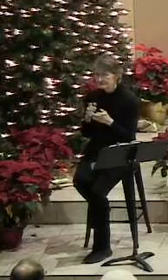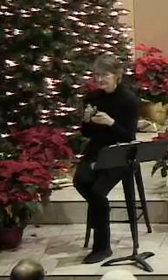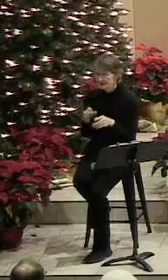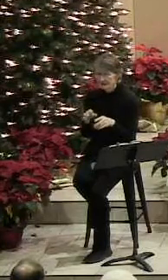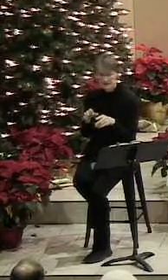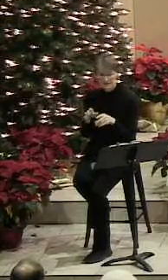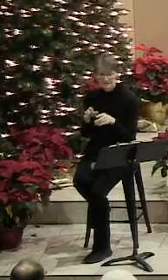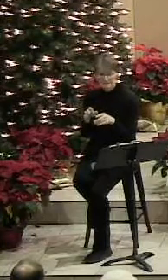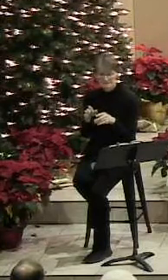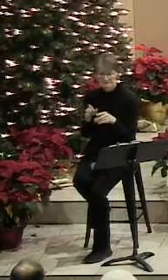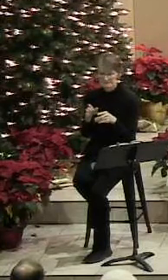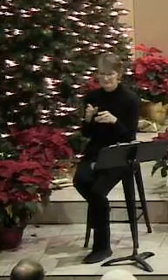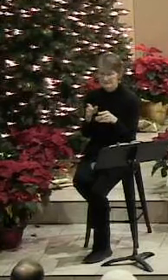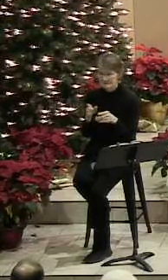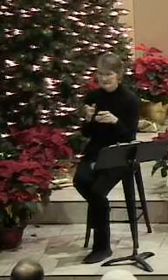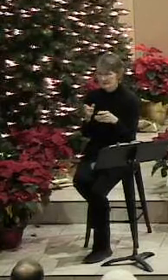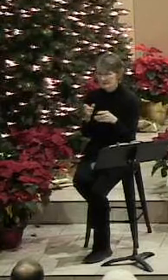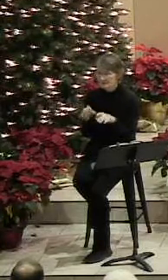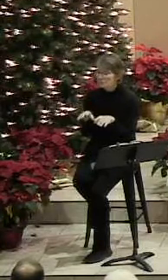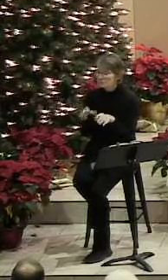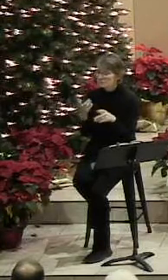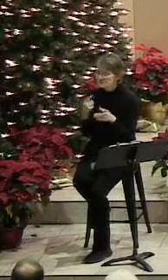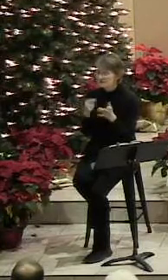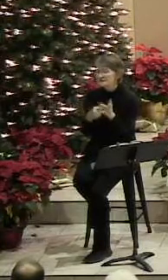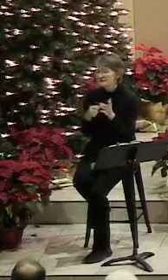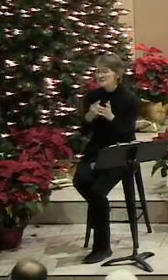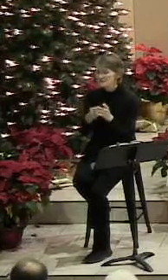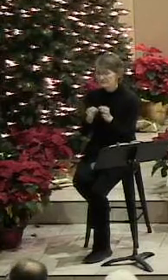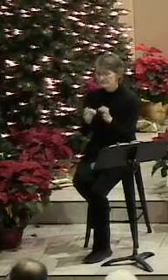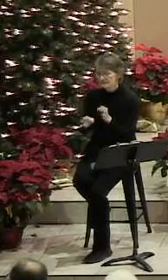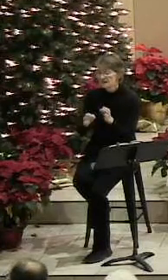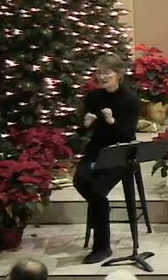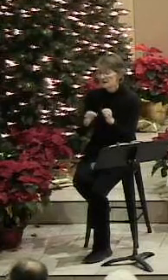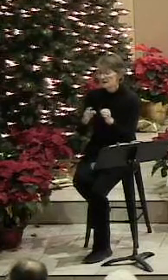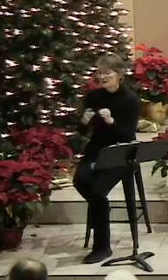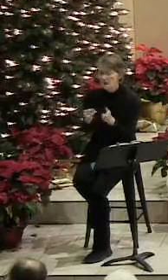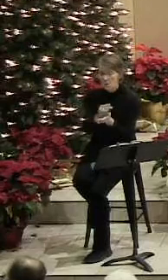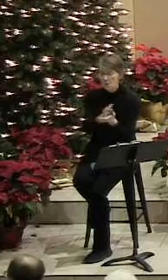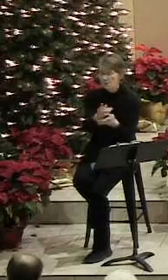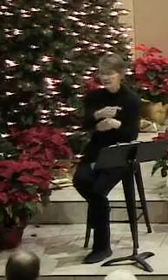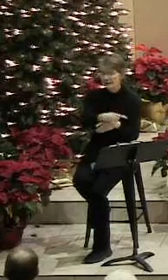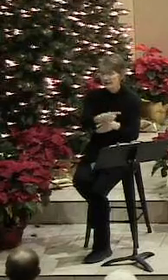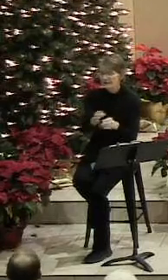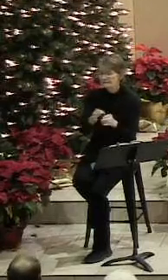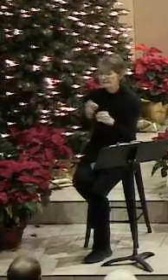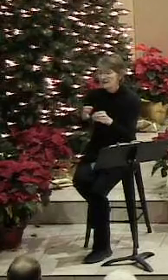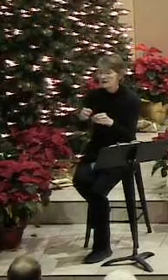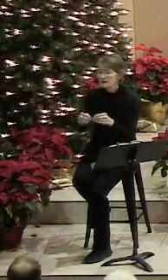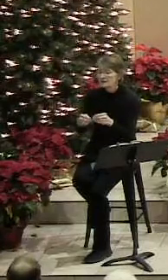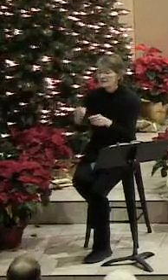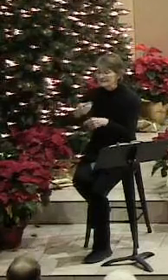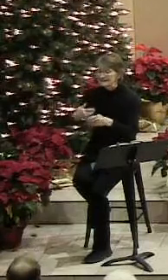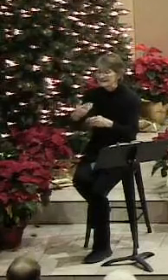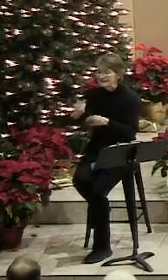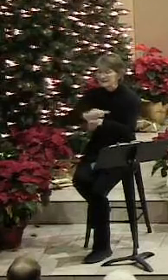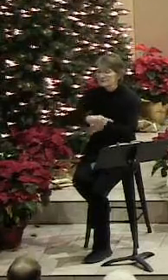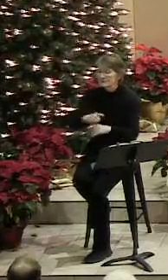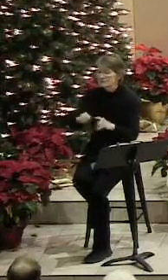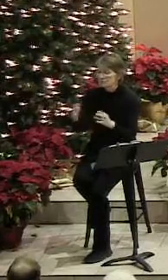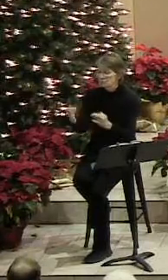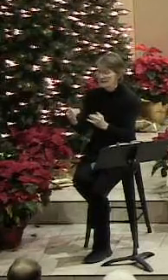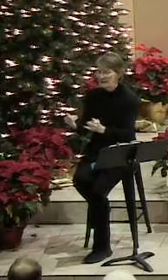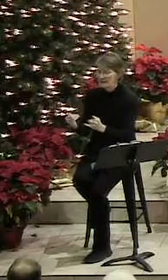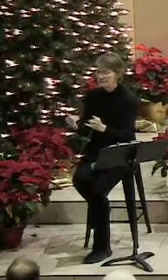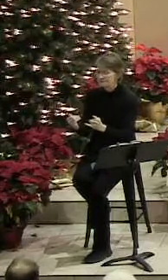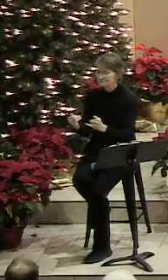we'll take a secular celebration and say, we're gonna bring Christ into it. It's what we do. But is that what's going on here today?